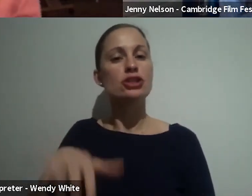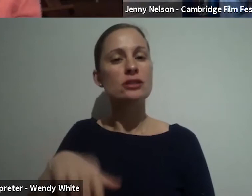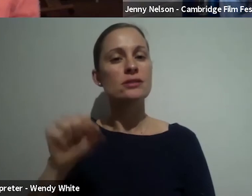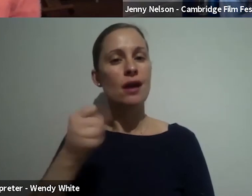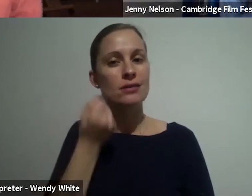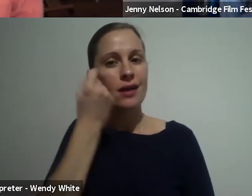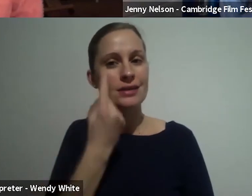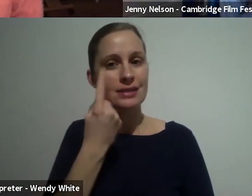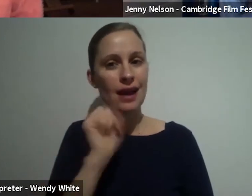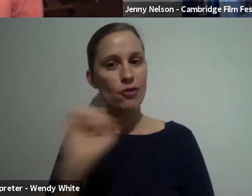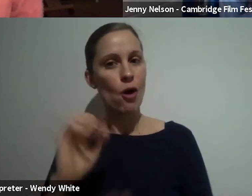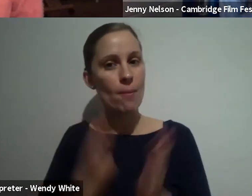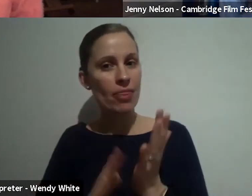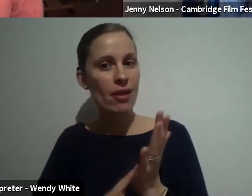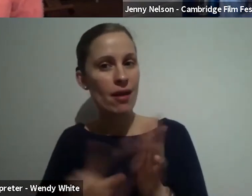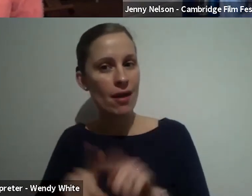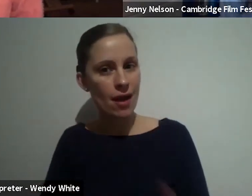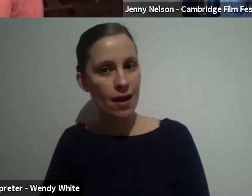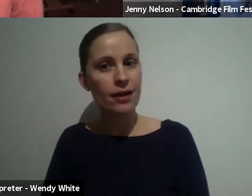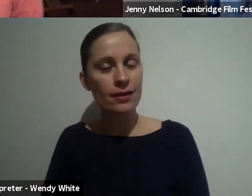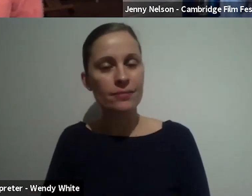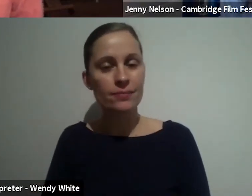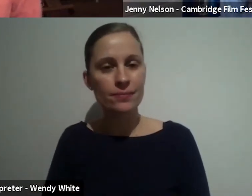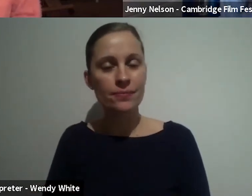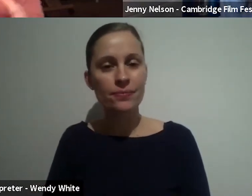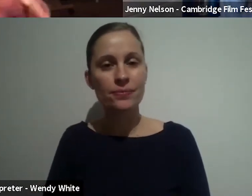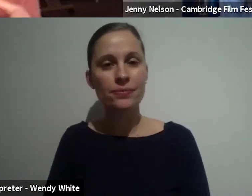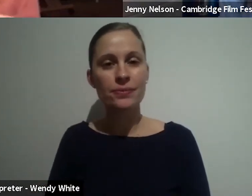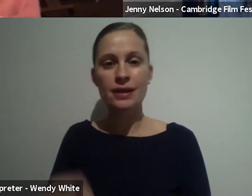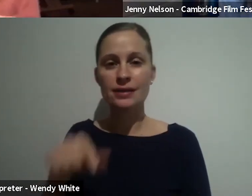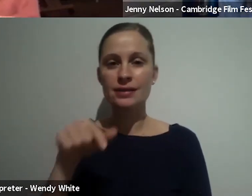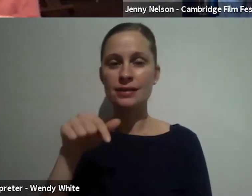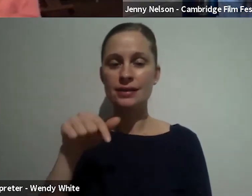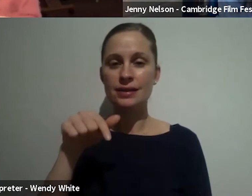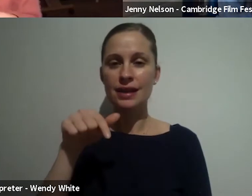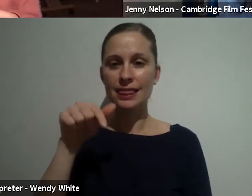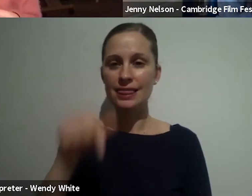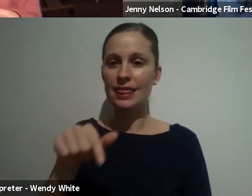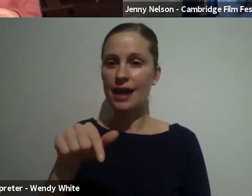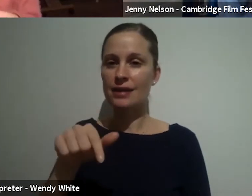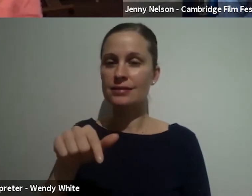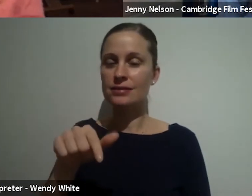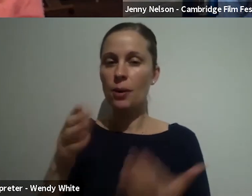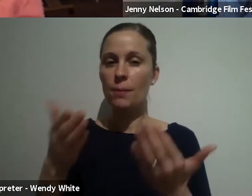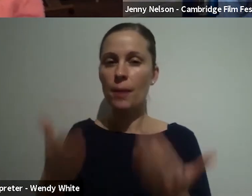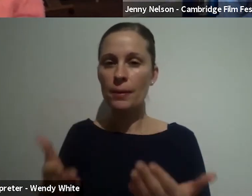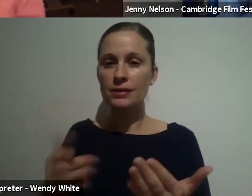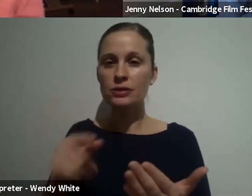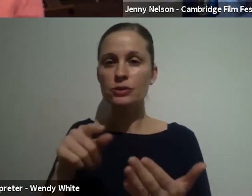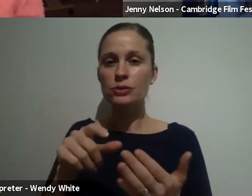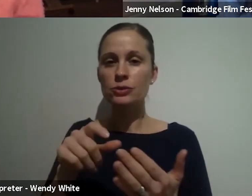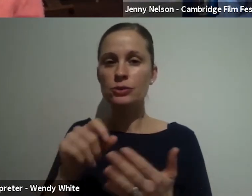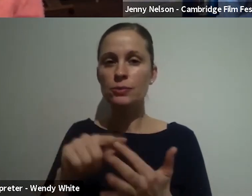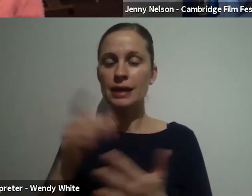understand her mother. And in this moment, in very small places, to be a single mother